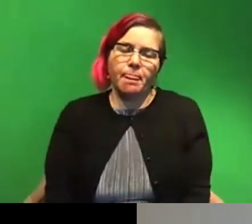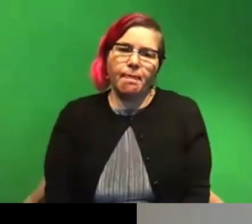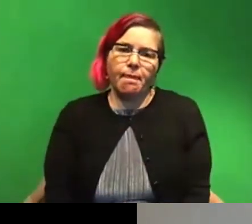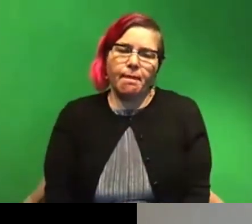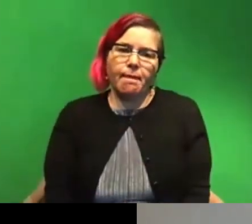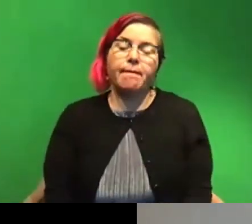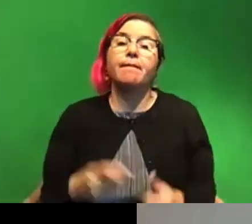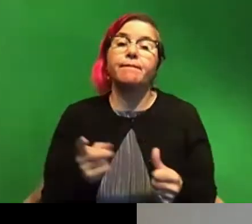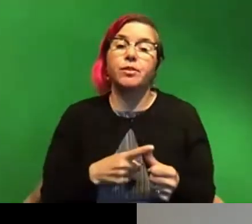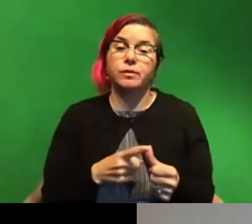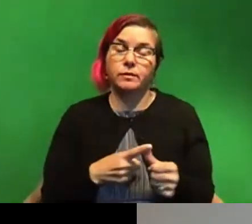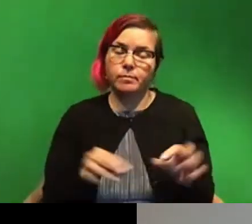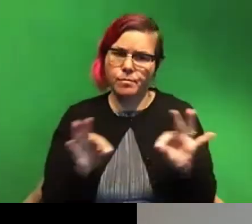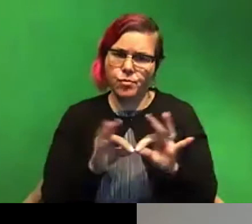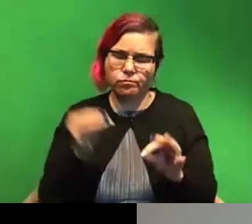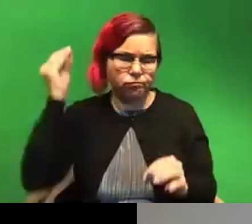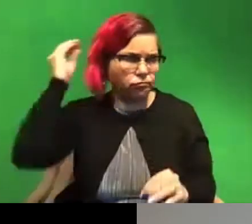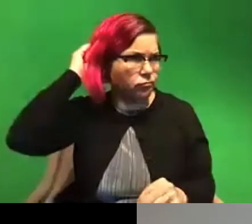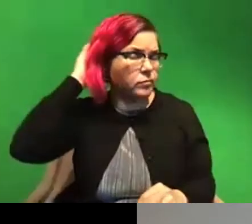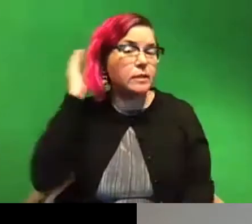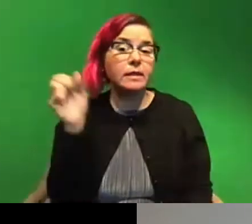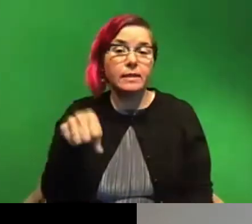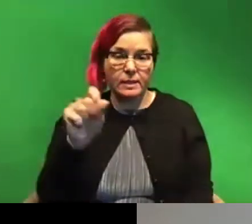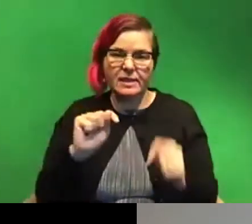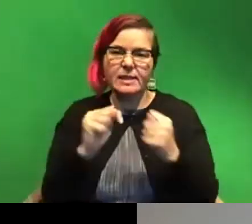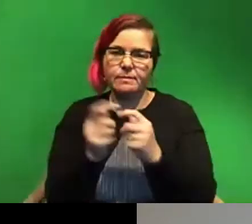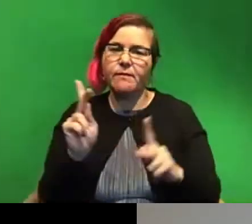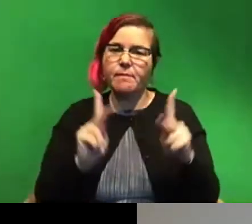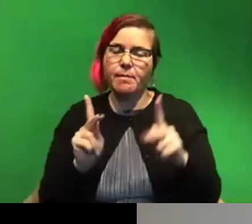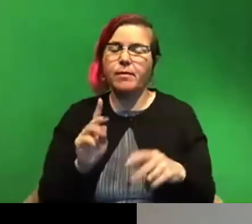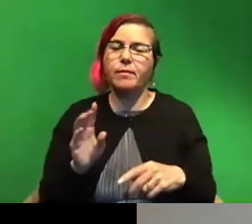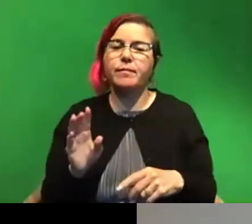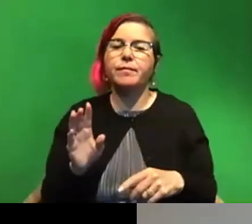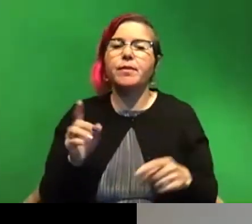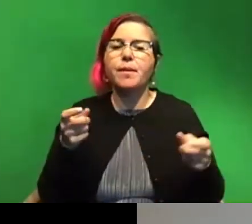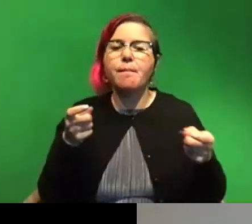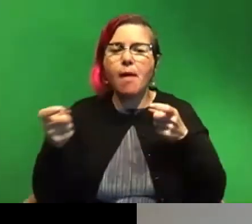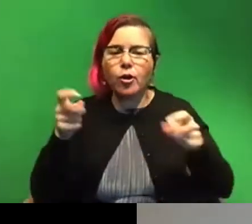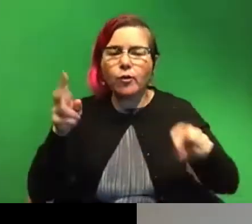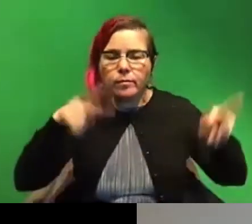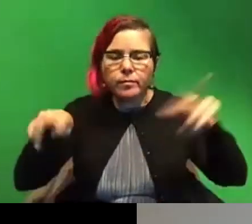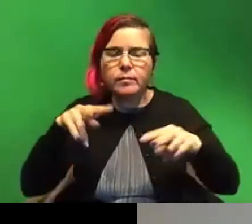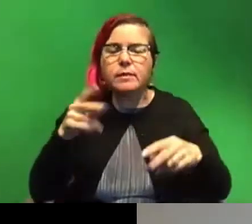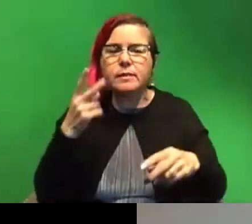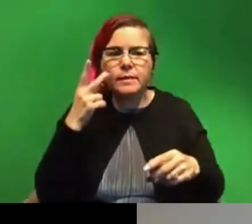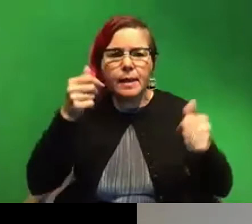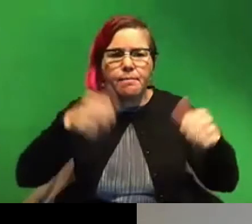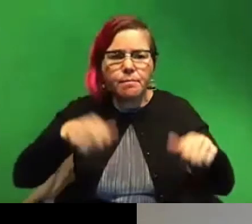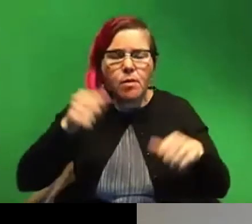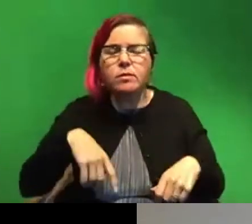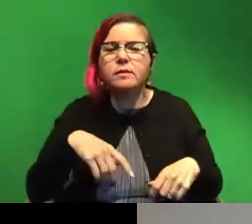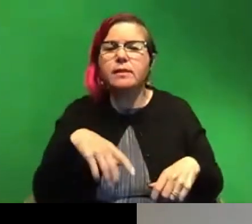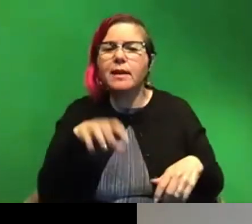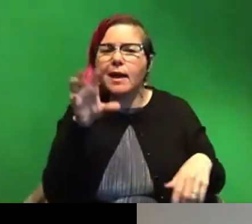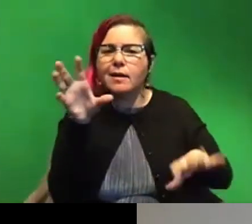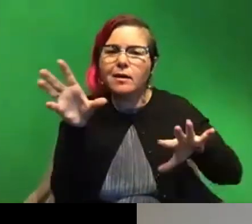the first thing to know is that, yes, there are teams of people that are moderating or seeing the posts and being able to flag them, pull them,